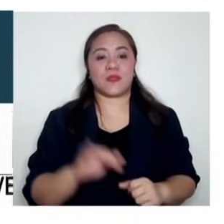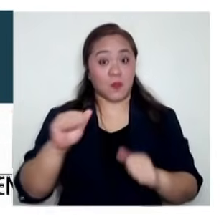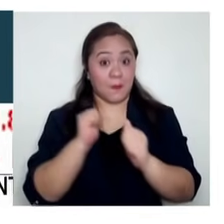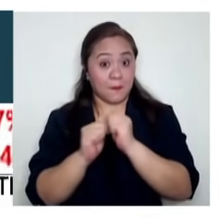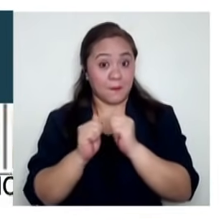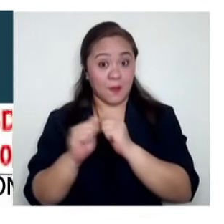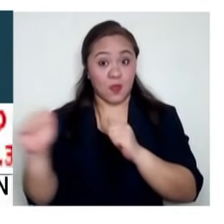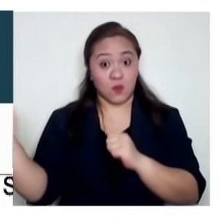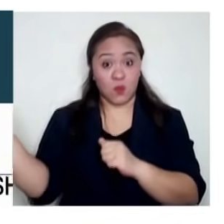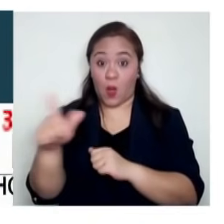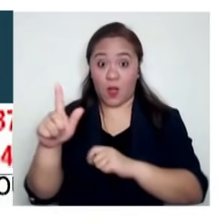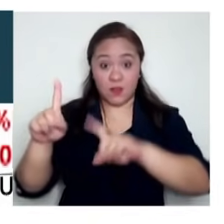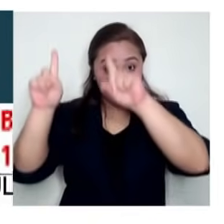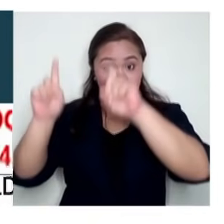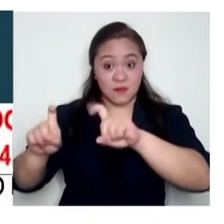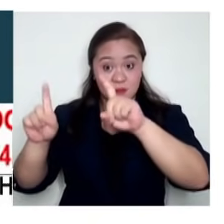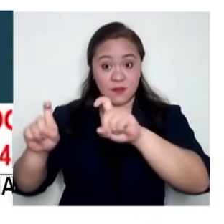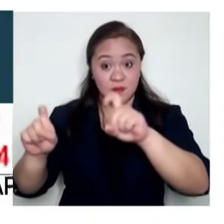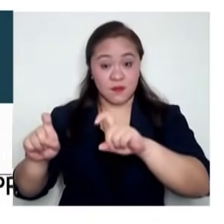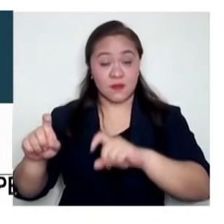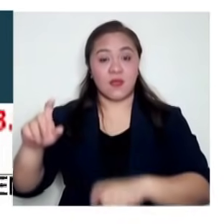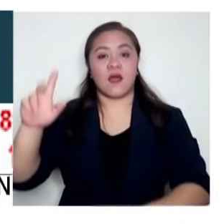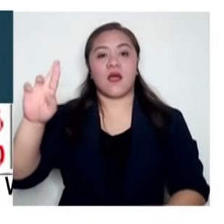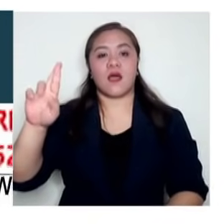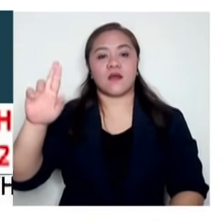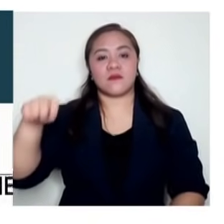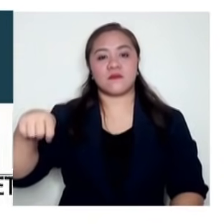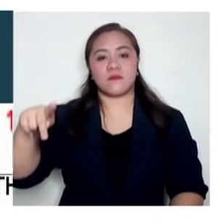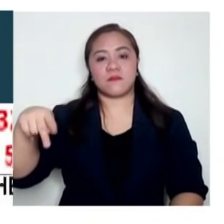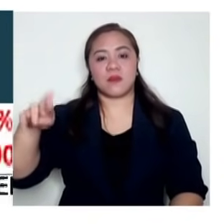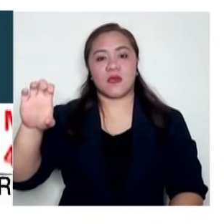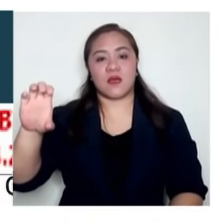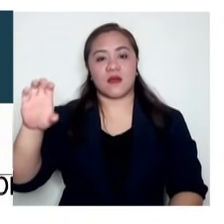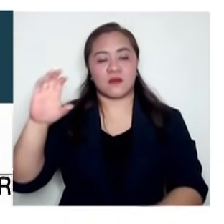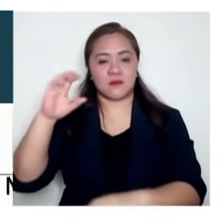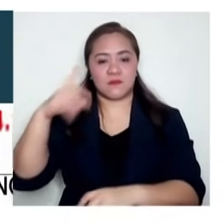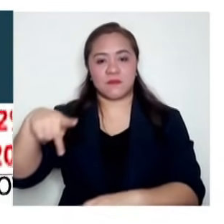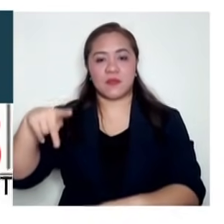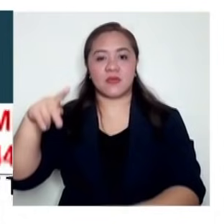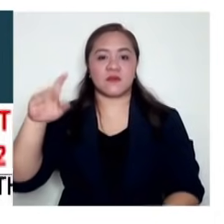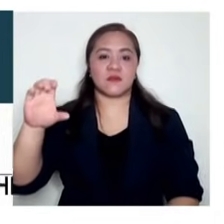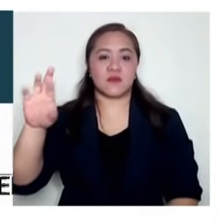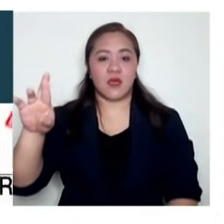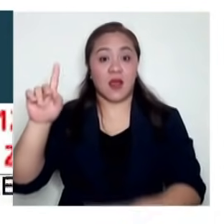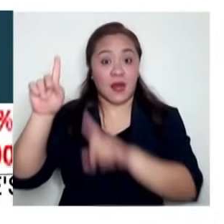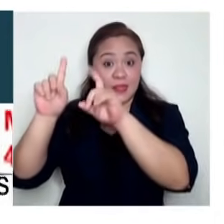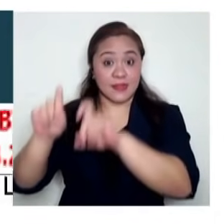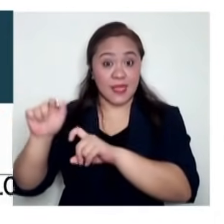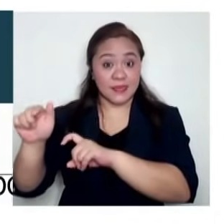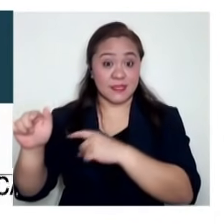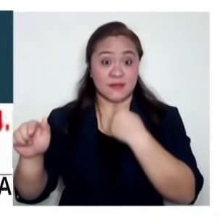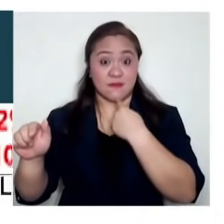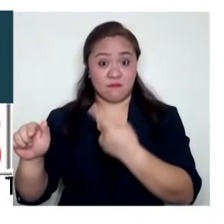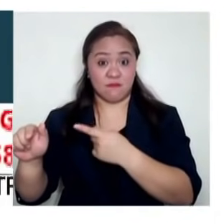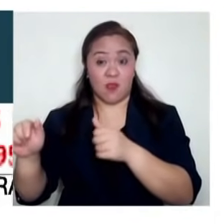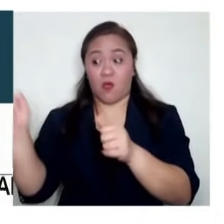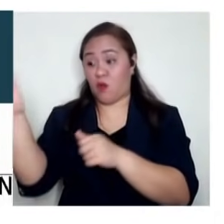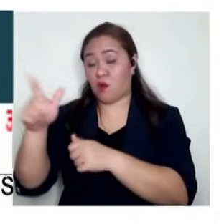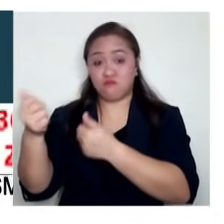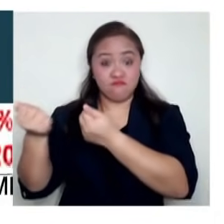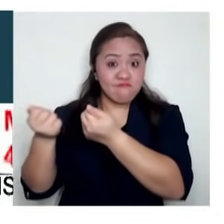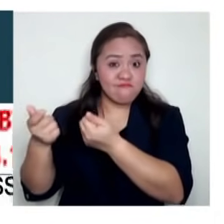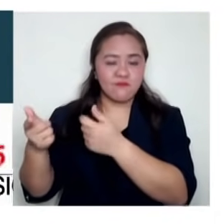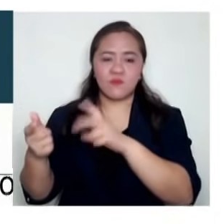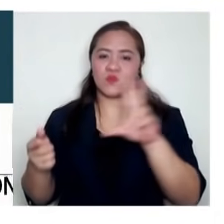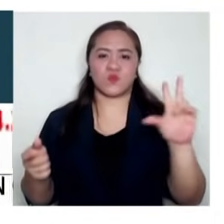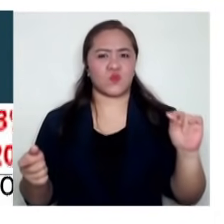were administered RT-PCR tests, and that's the gold standard. As you just said,